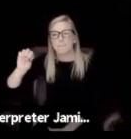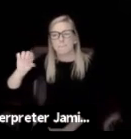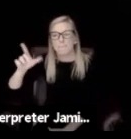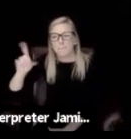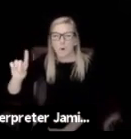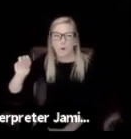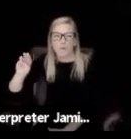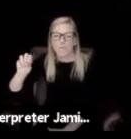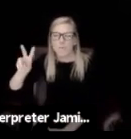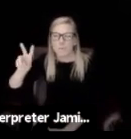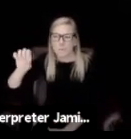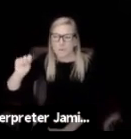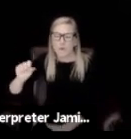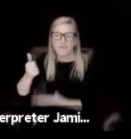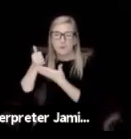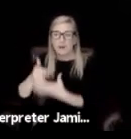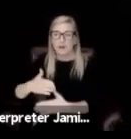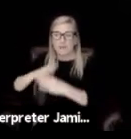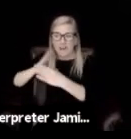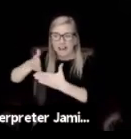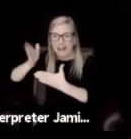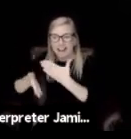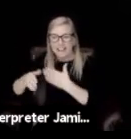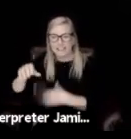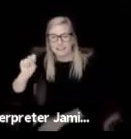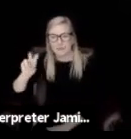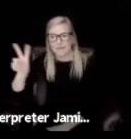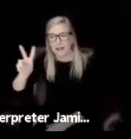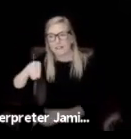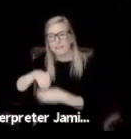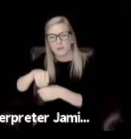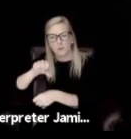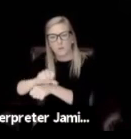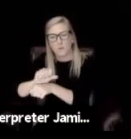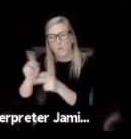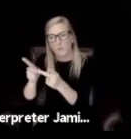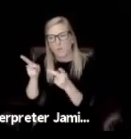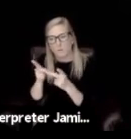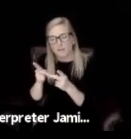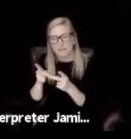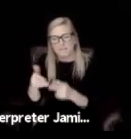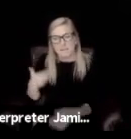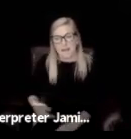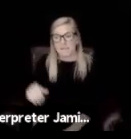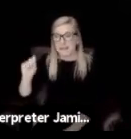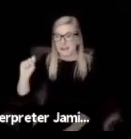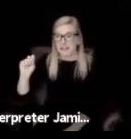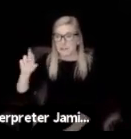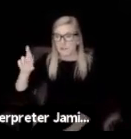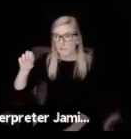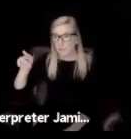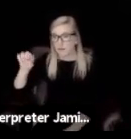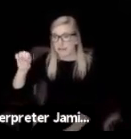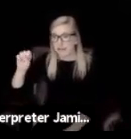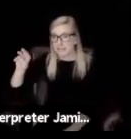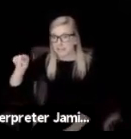end sexual violence in the workplace. Again, I'm S. Renee Smith. I am the Chief Corporate Responsibility